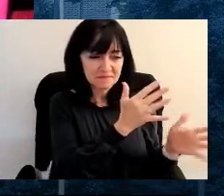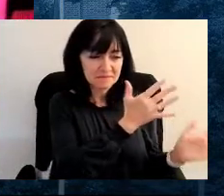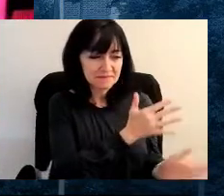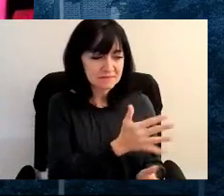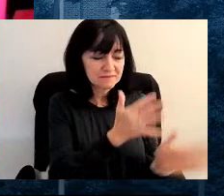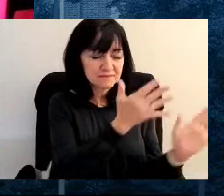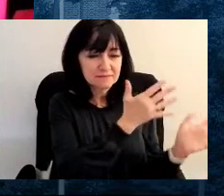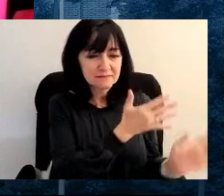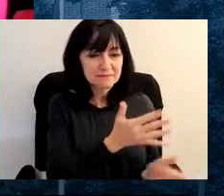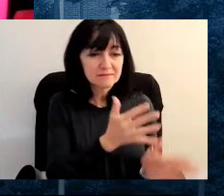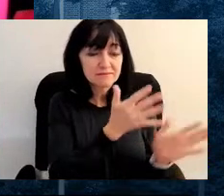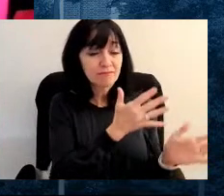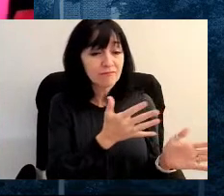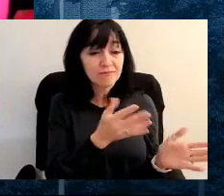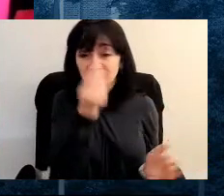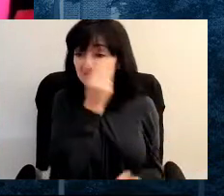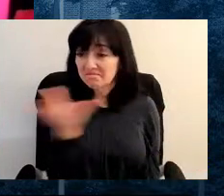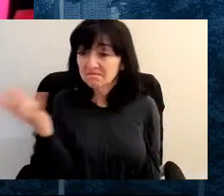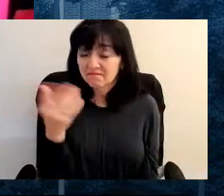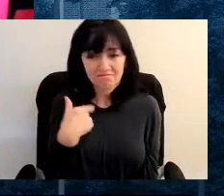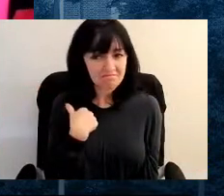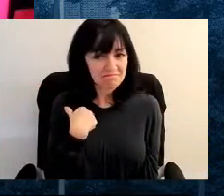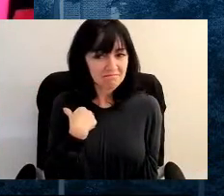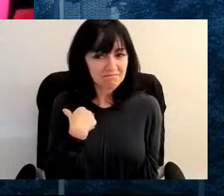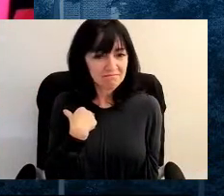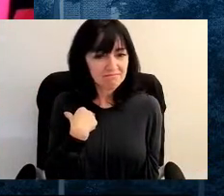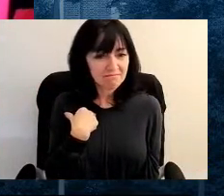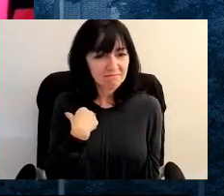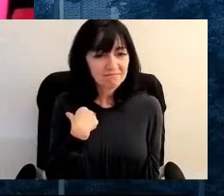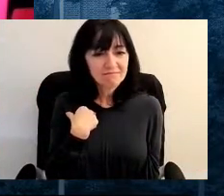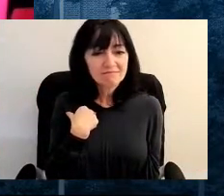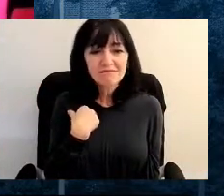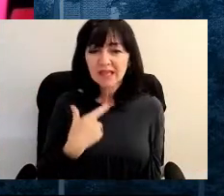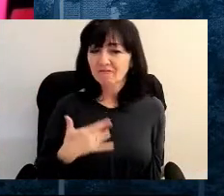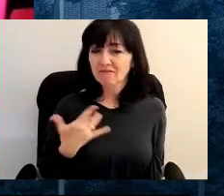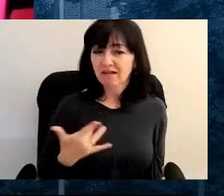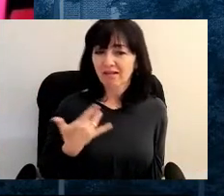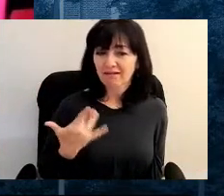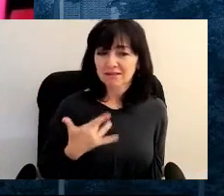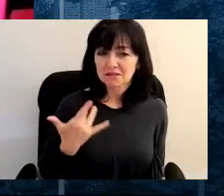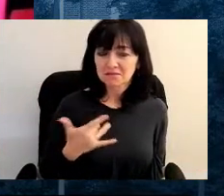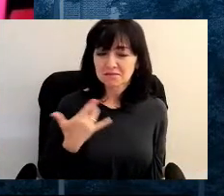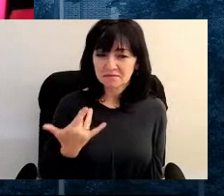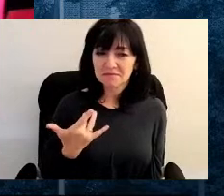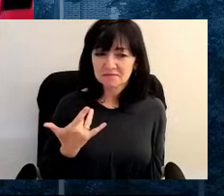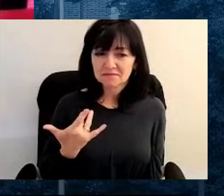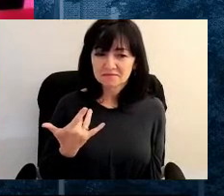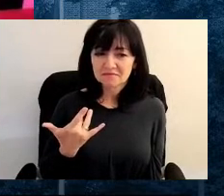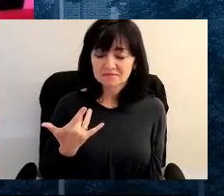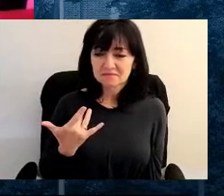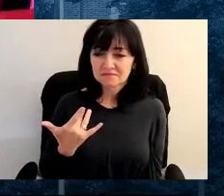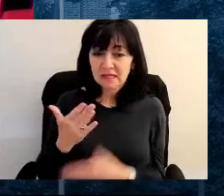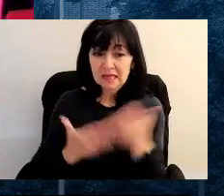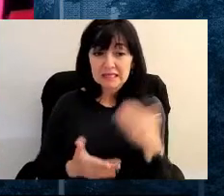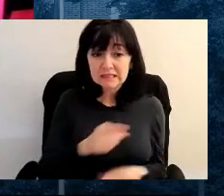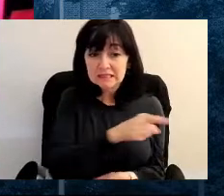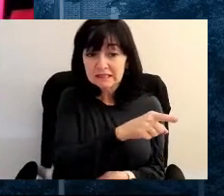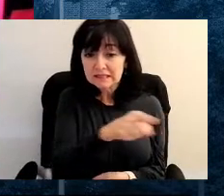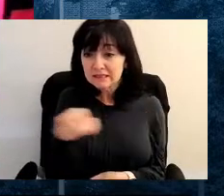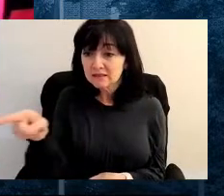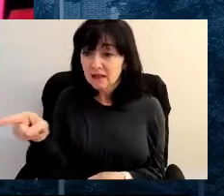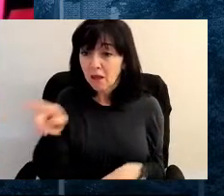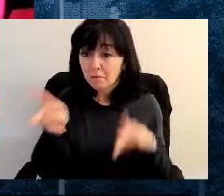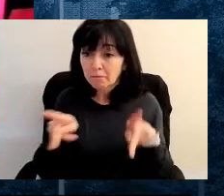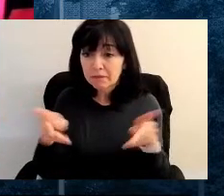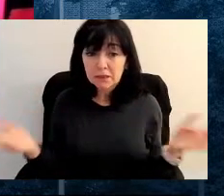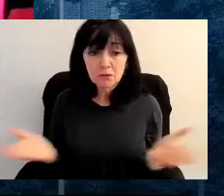So I suspect that there are some in the audience who might not be overly familiar with what the